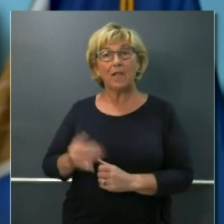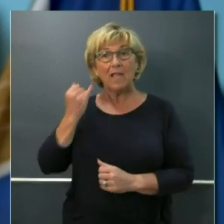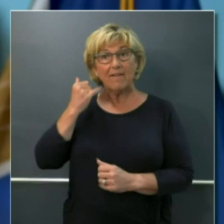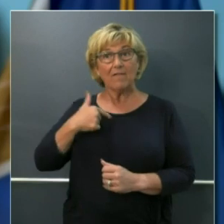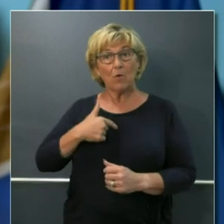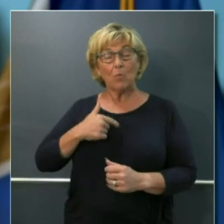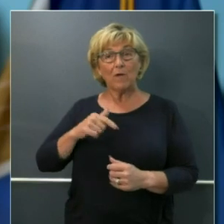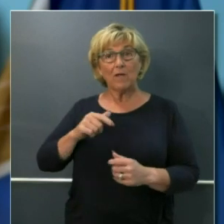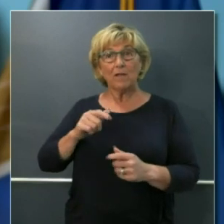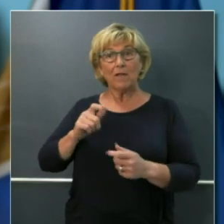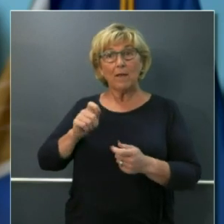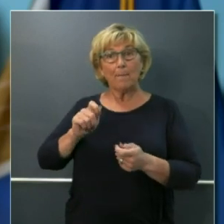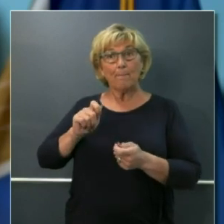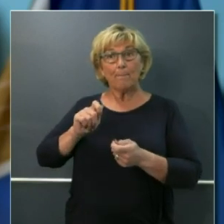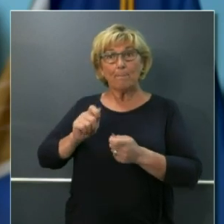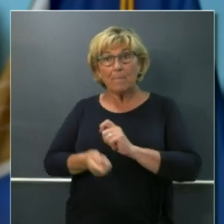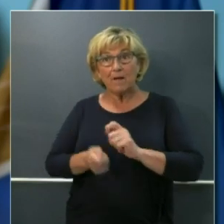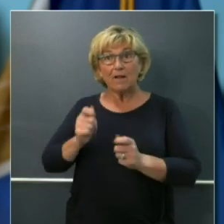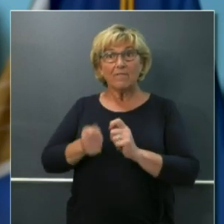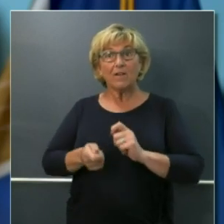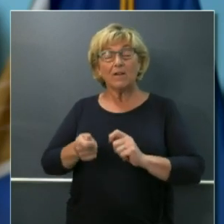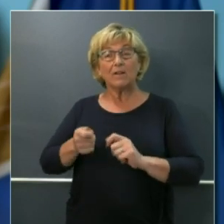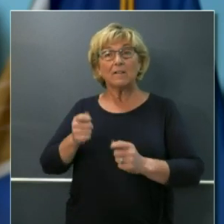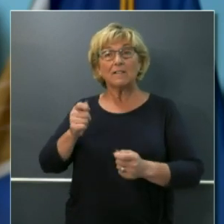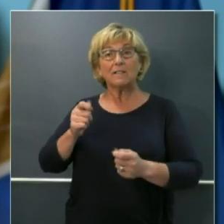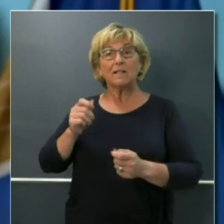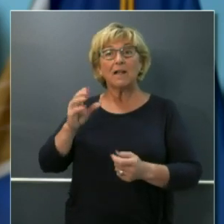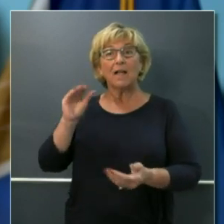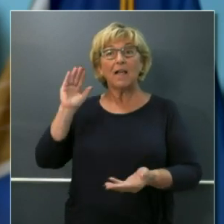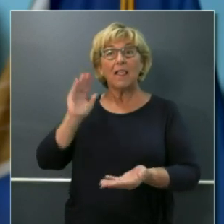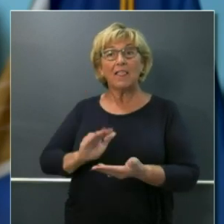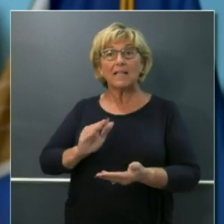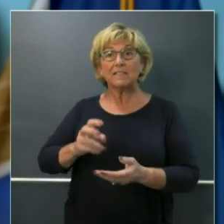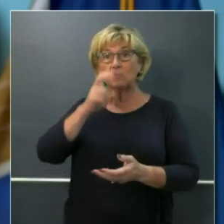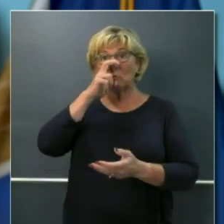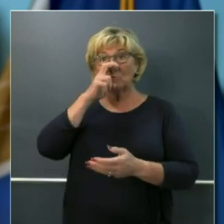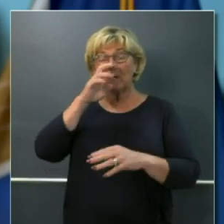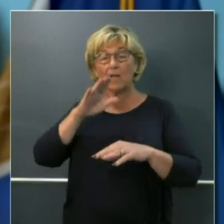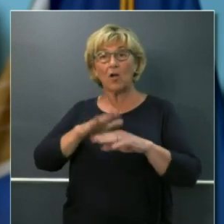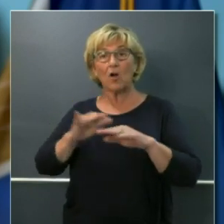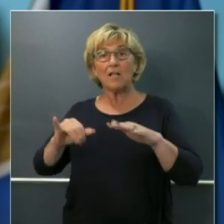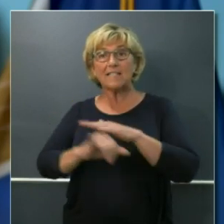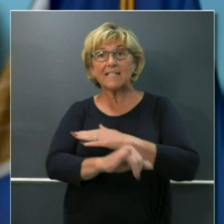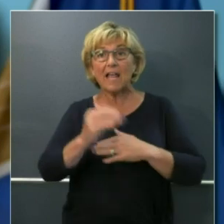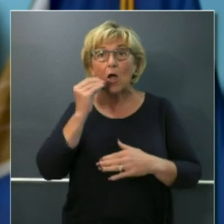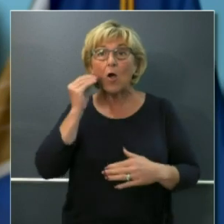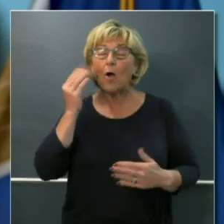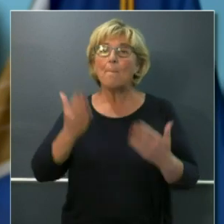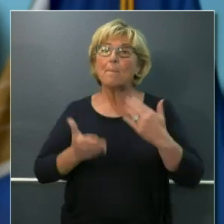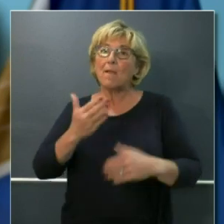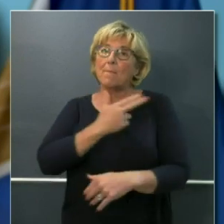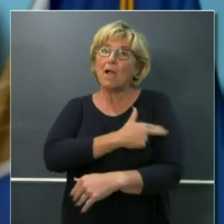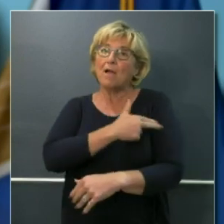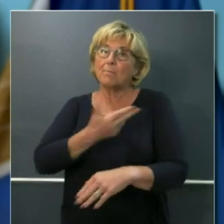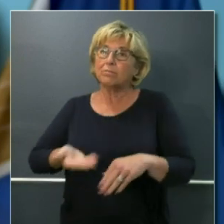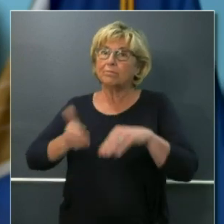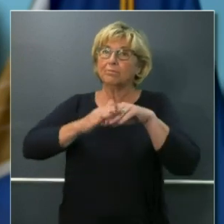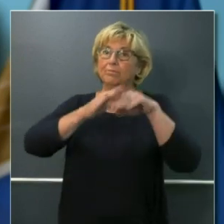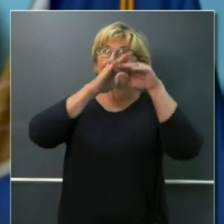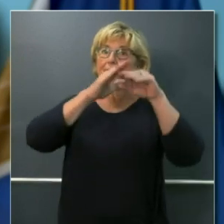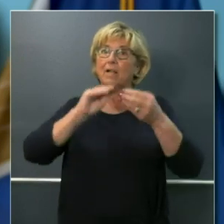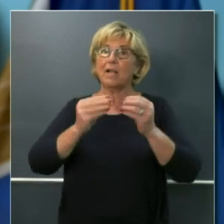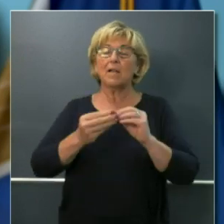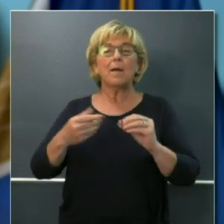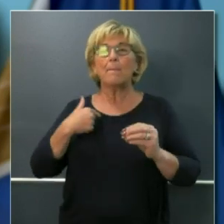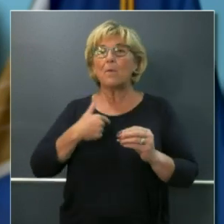our stay-at-home order too early, and we start to see an increase in surge in cases, hospitalizations, and spread, then we have to have the ability